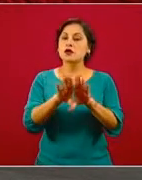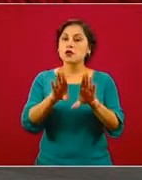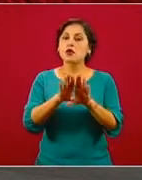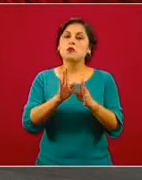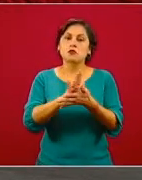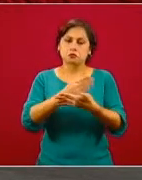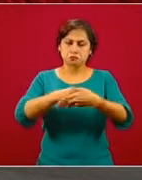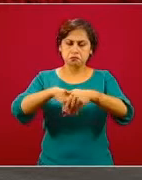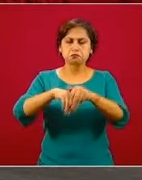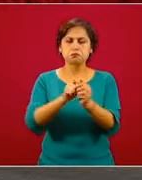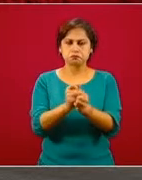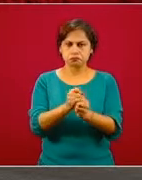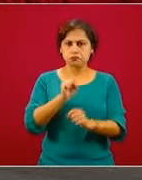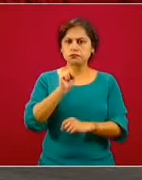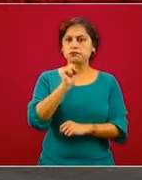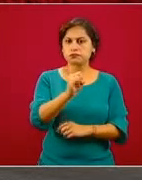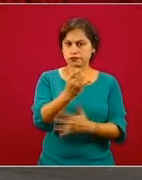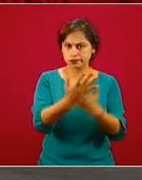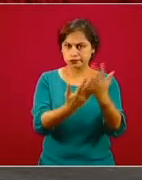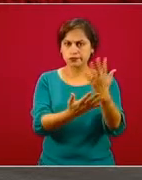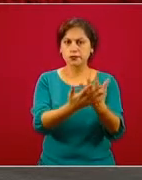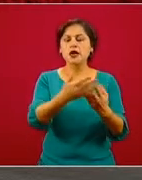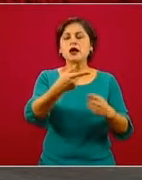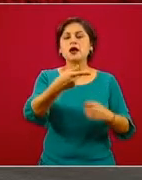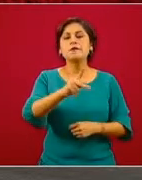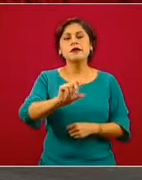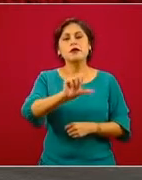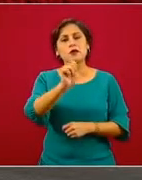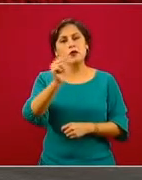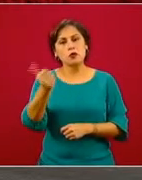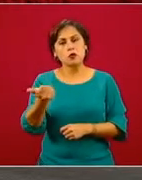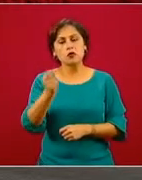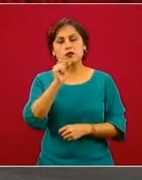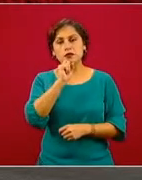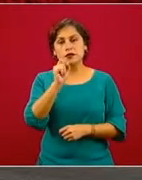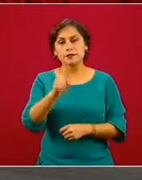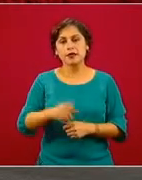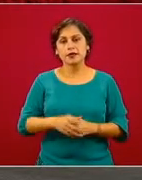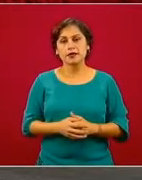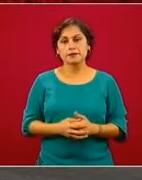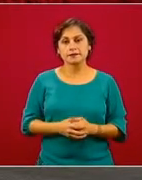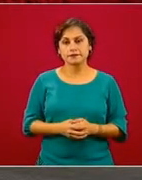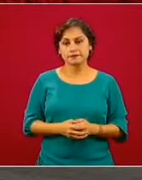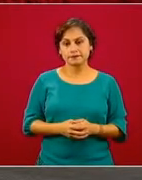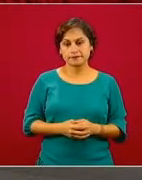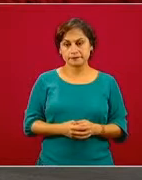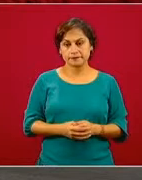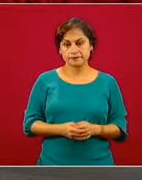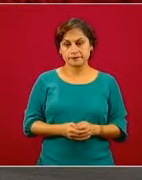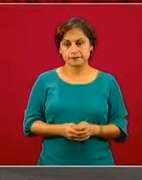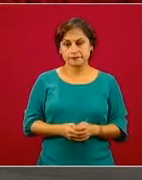procedures. In this case, we're talking about hand sanitation, hand hygiene.